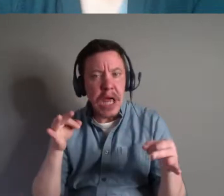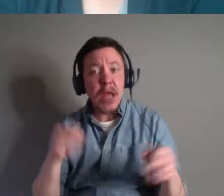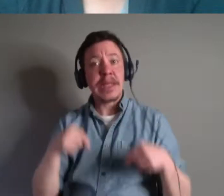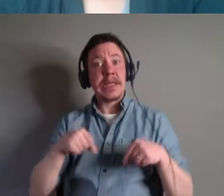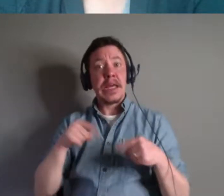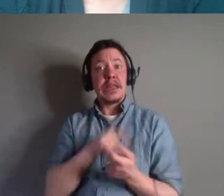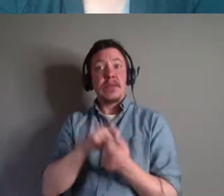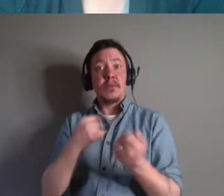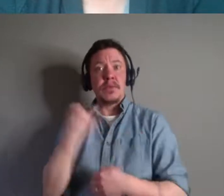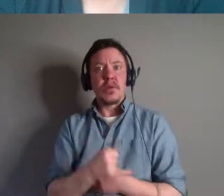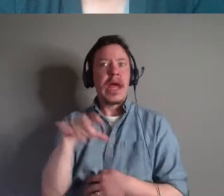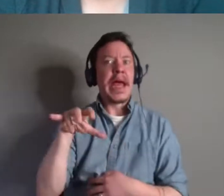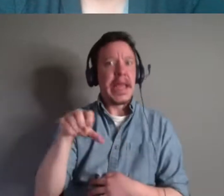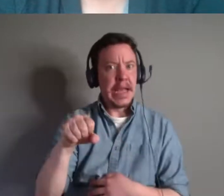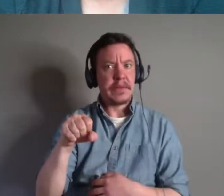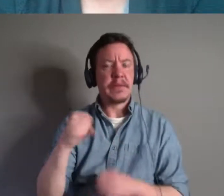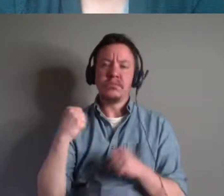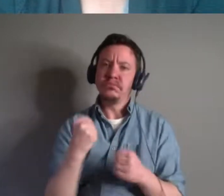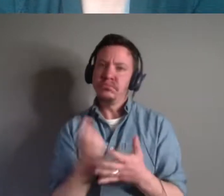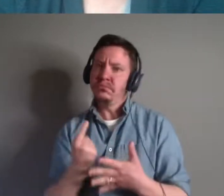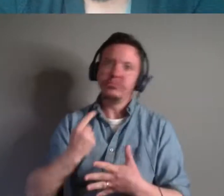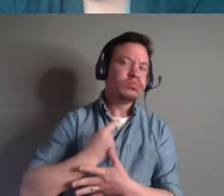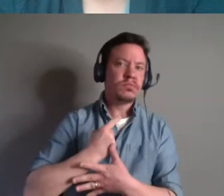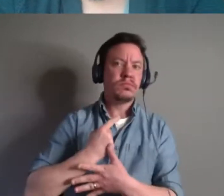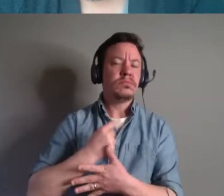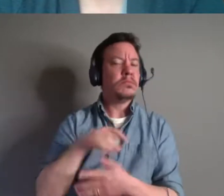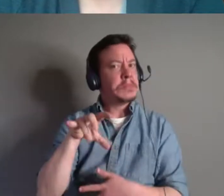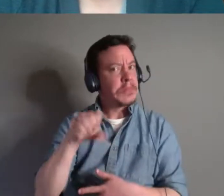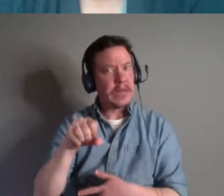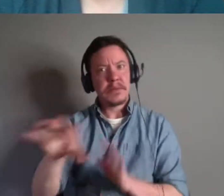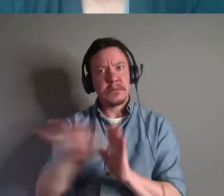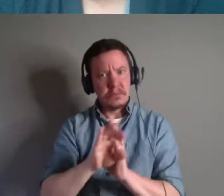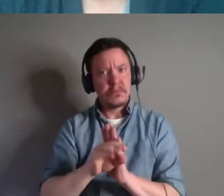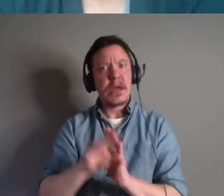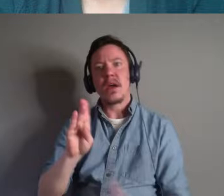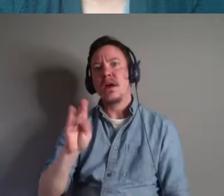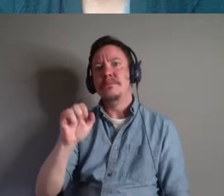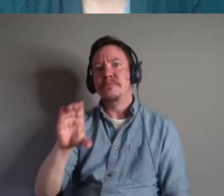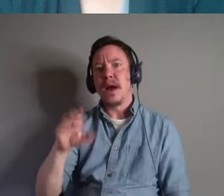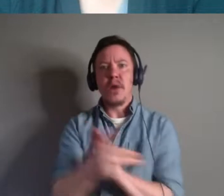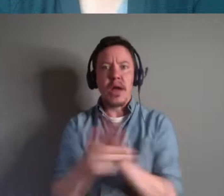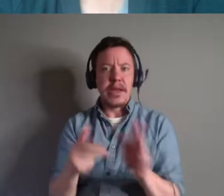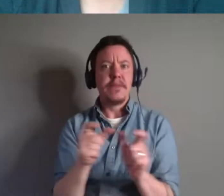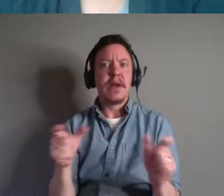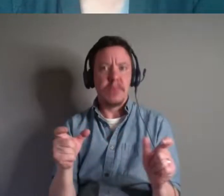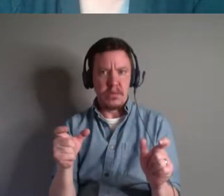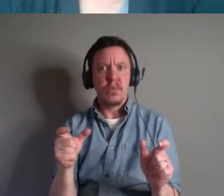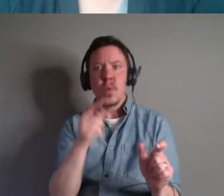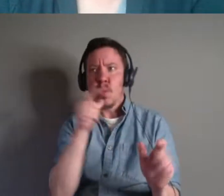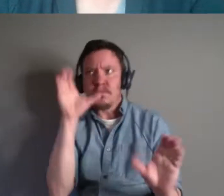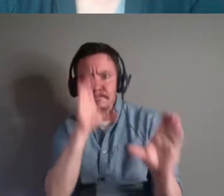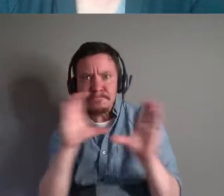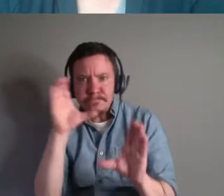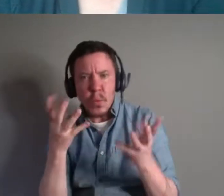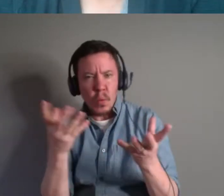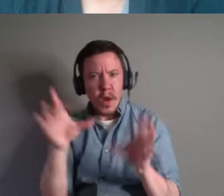project, yes, that is a huge consideration and it is a prioritization of who we're looking at and who will ultimately